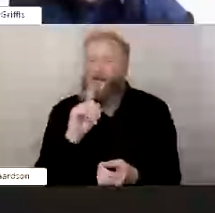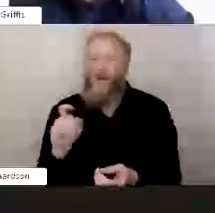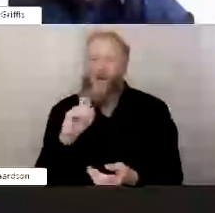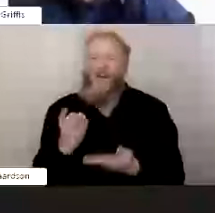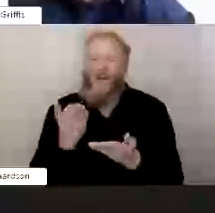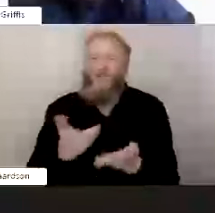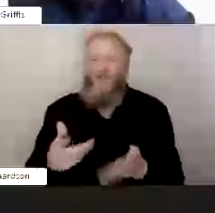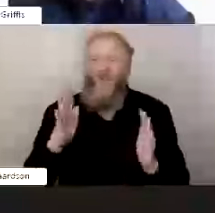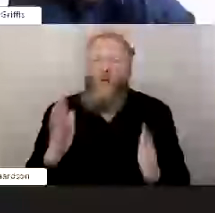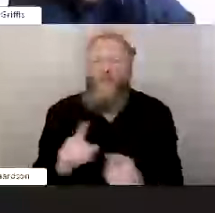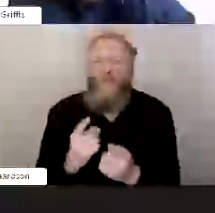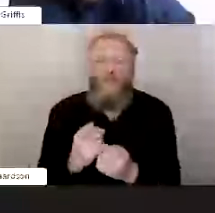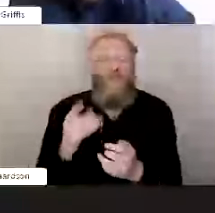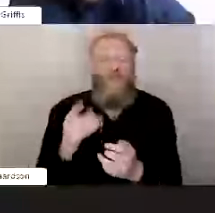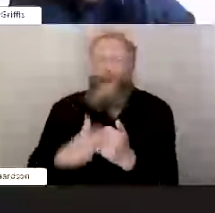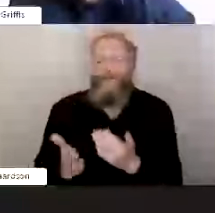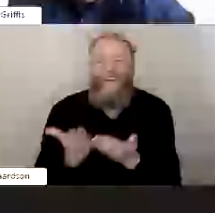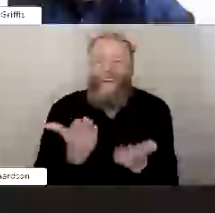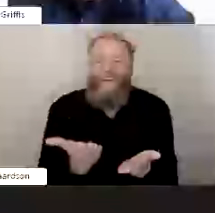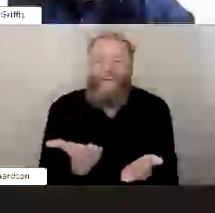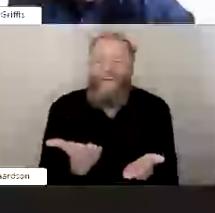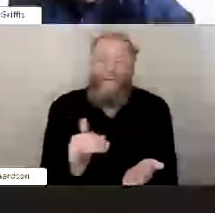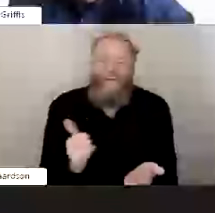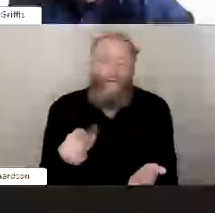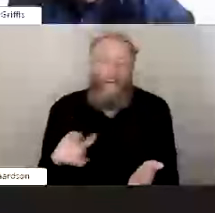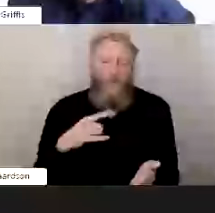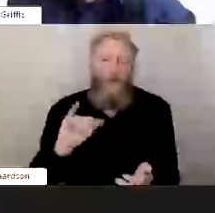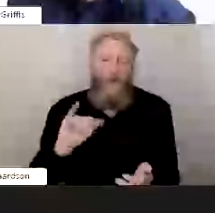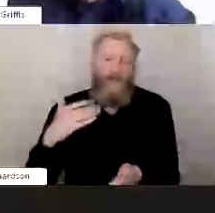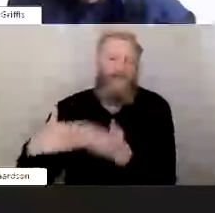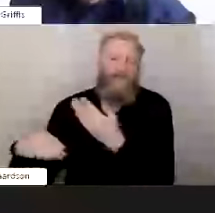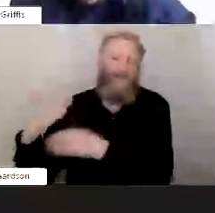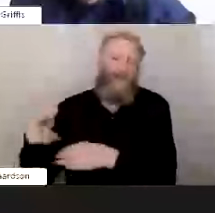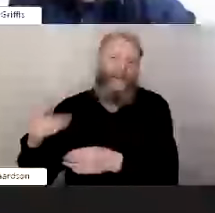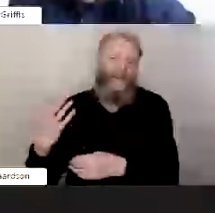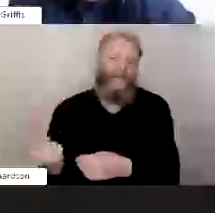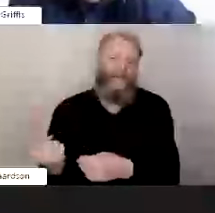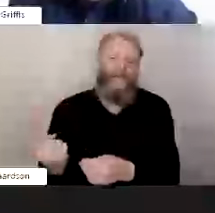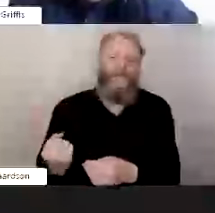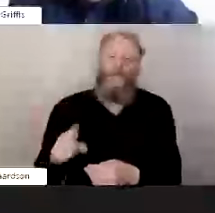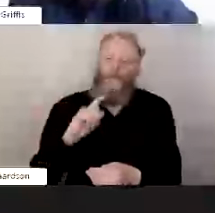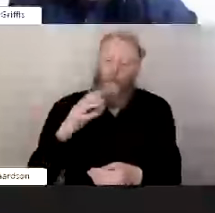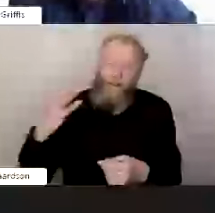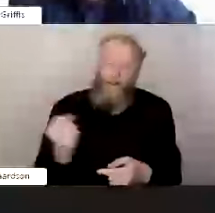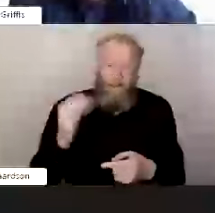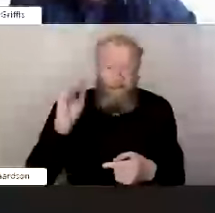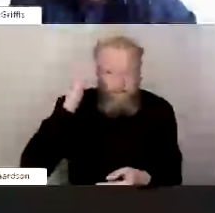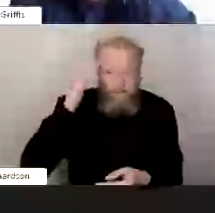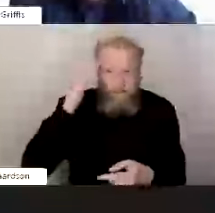So you got to stick with it, you know, and take a few hits along the way as well.